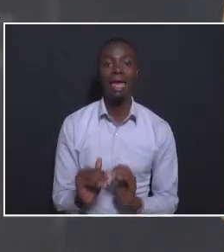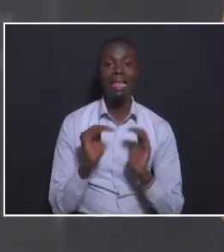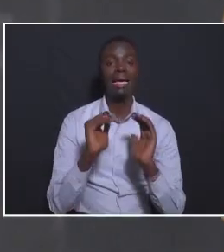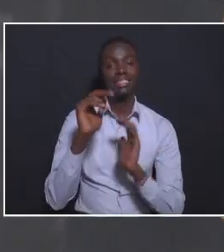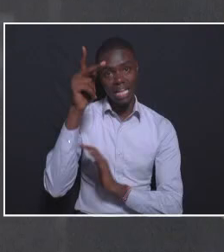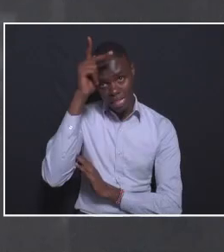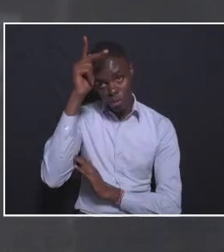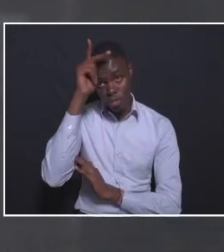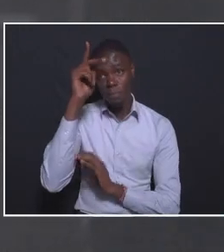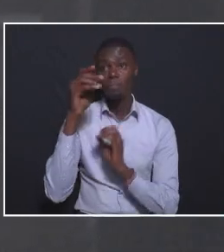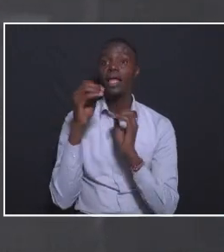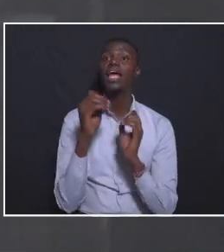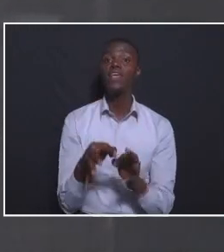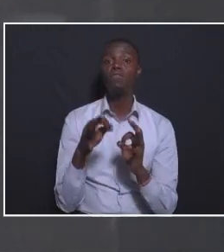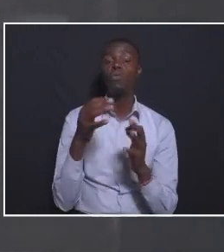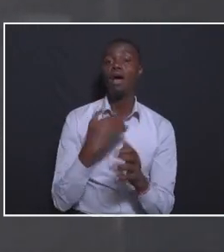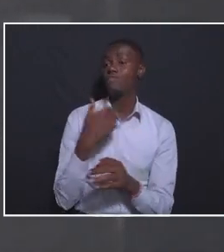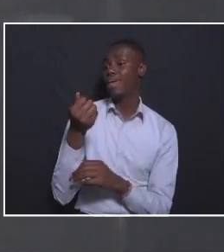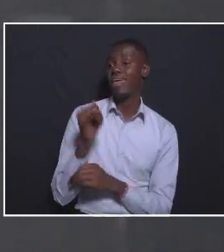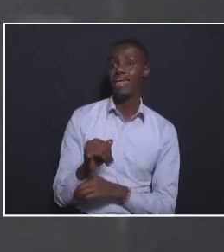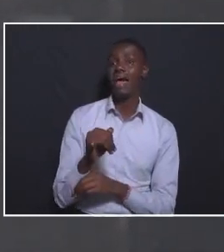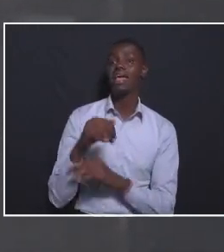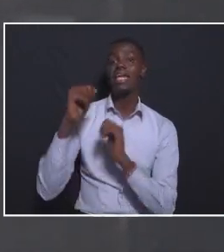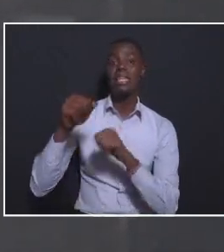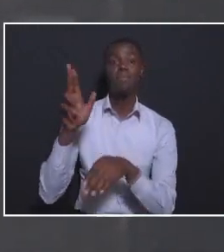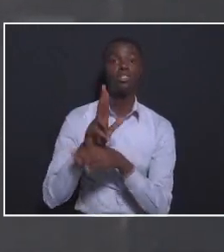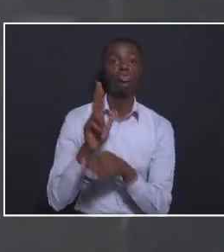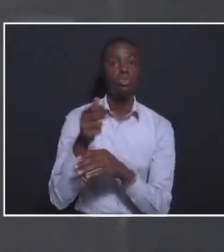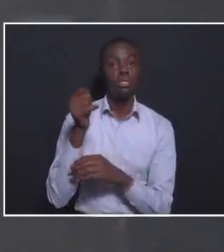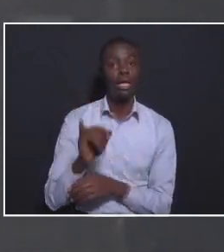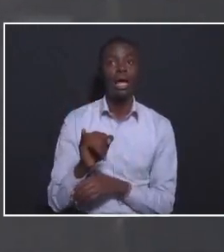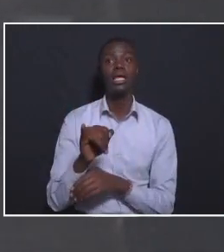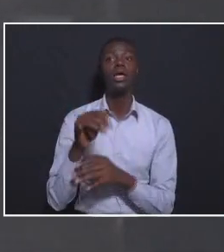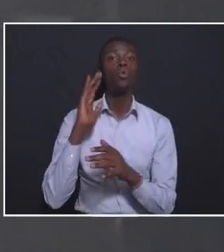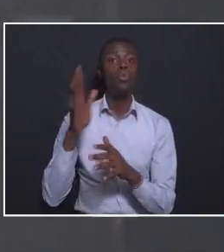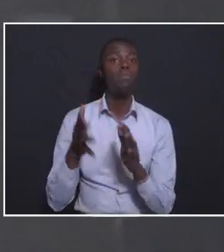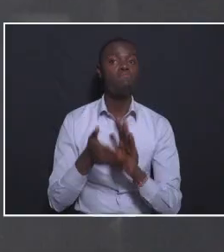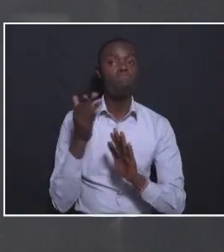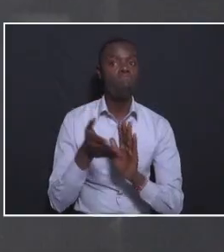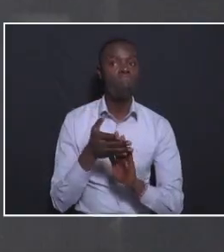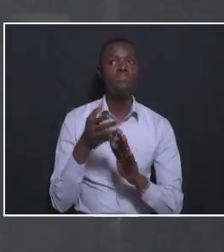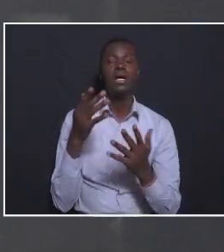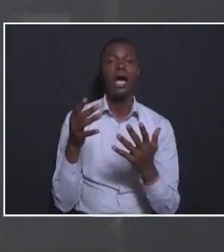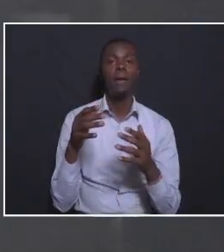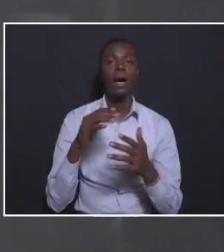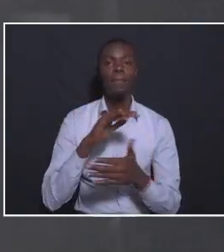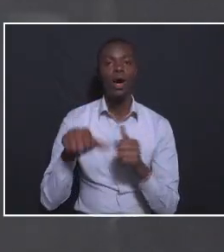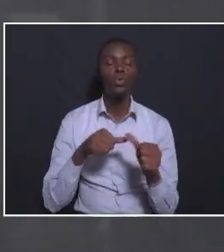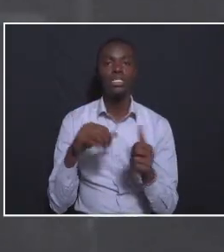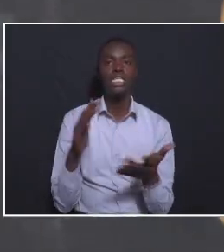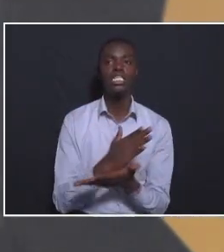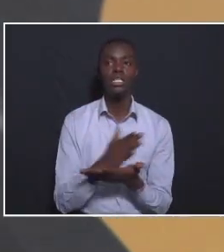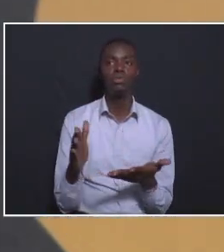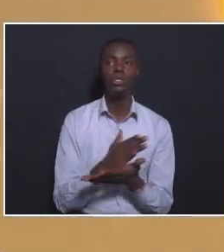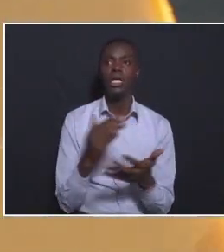And because once we have AI, the ability to use AI will be faster in terms of execution. And we have, of